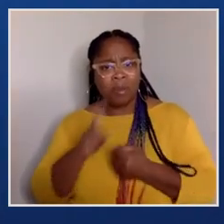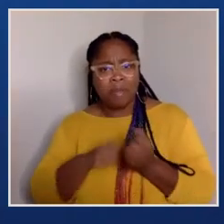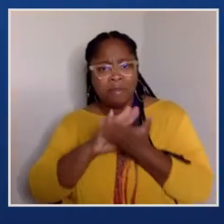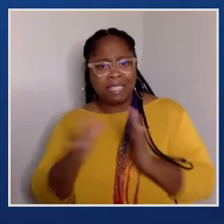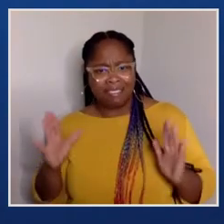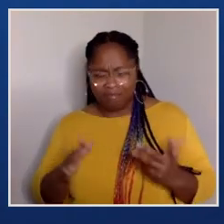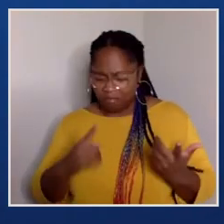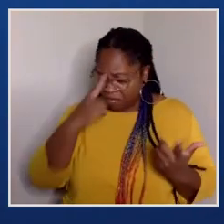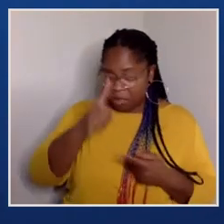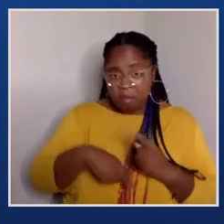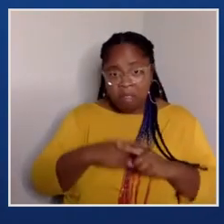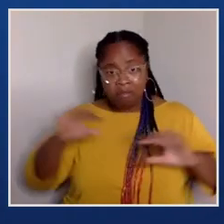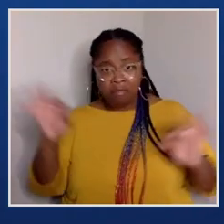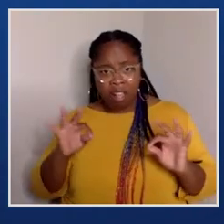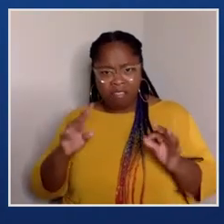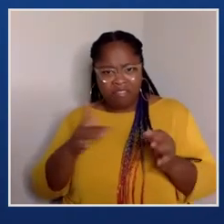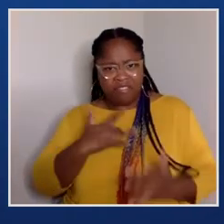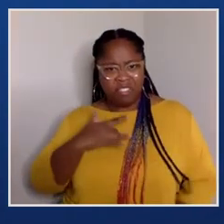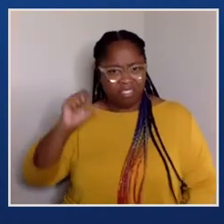long leash.